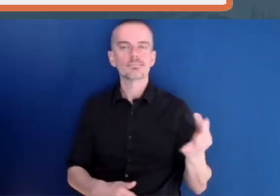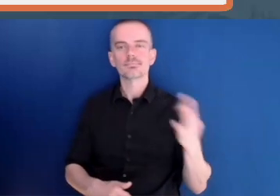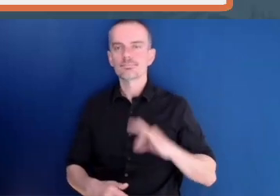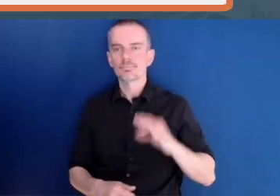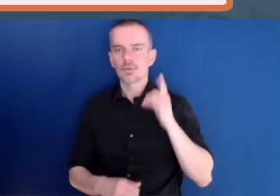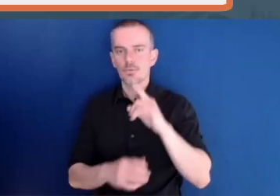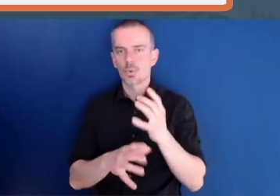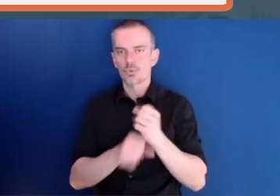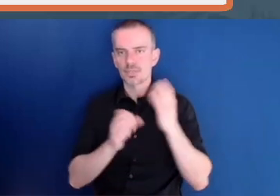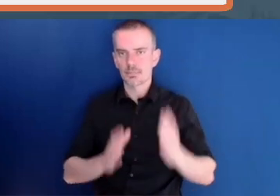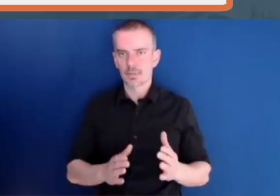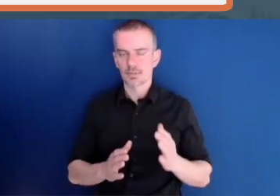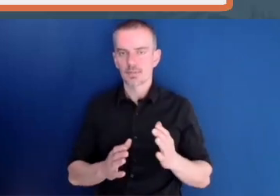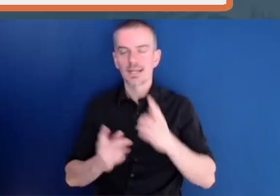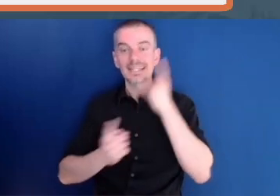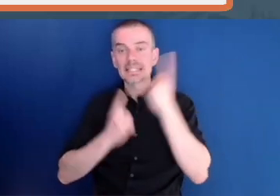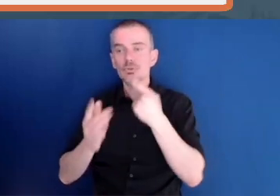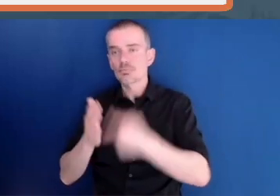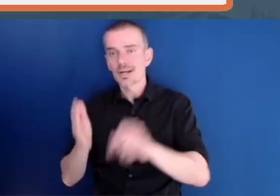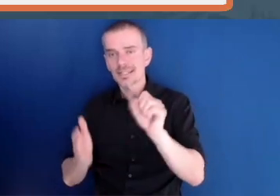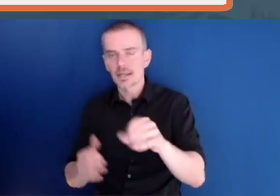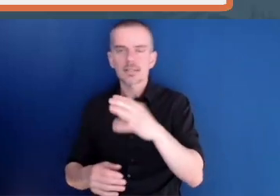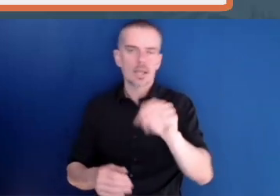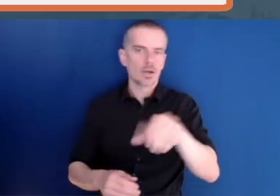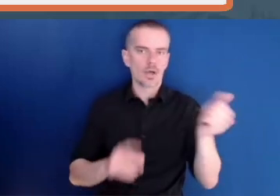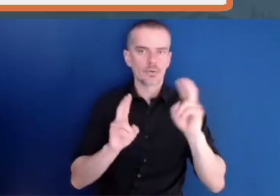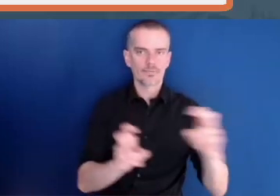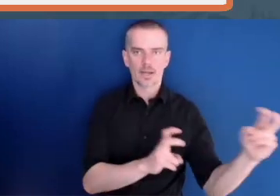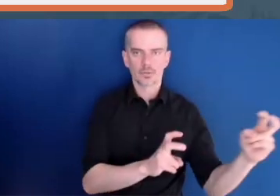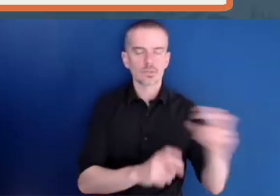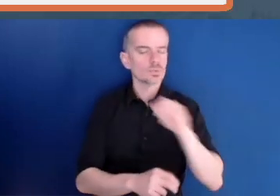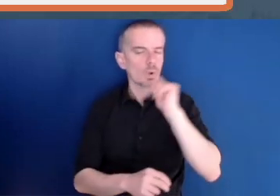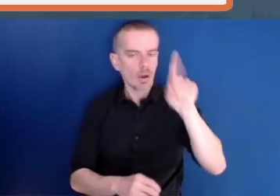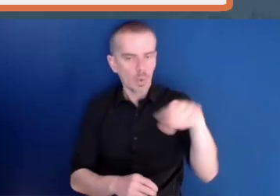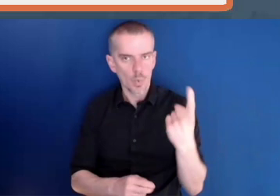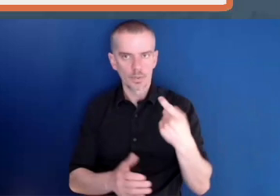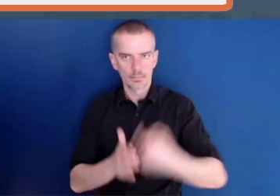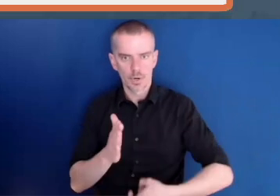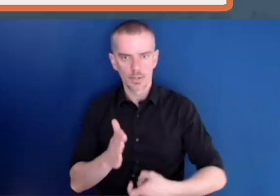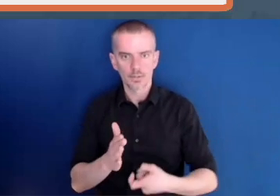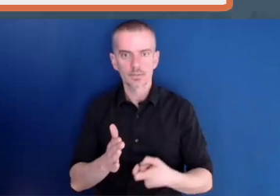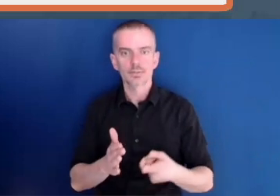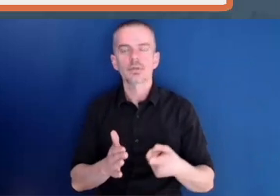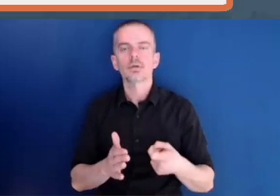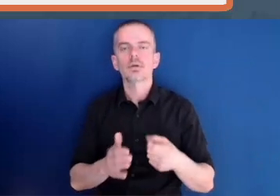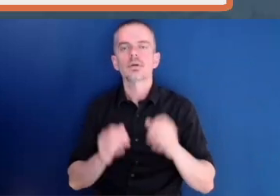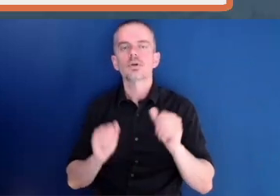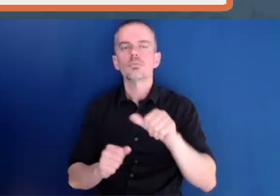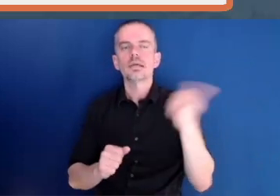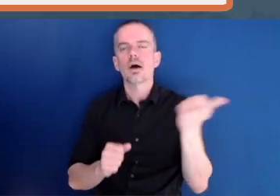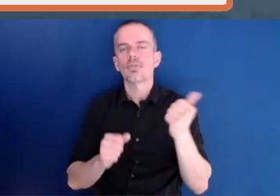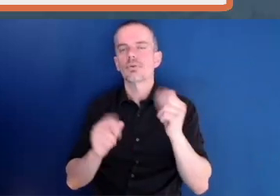recipient, considering price and other factors. Okay, so it's not just price. There could be other factors that go into